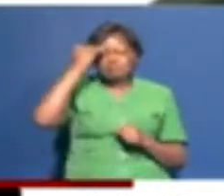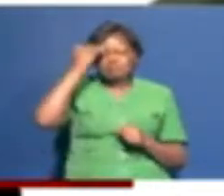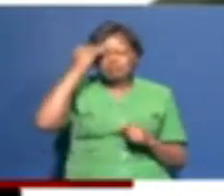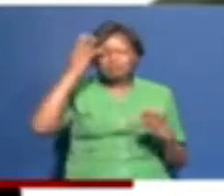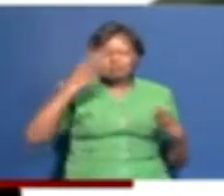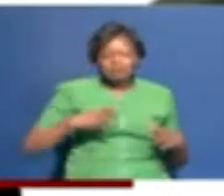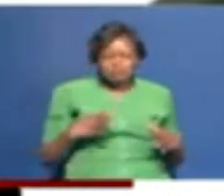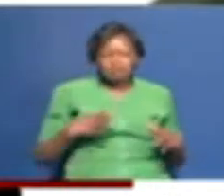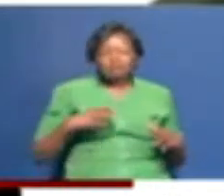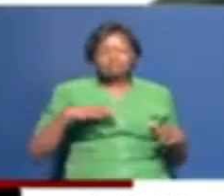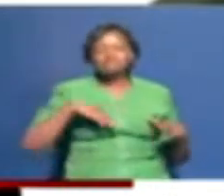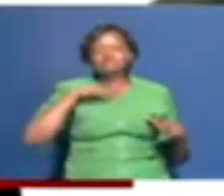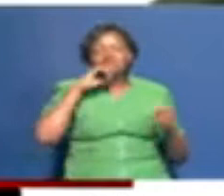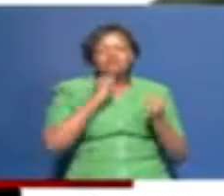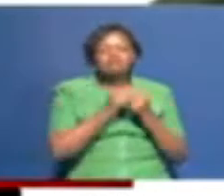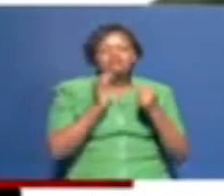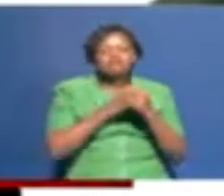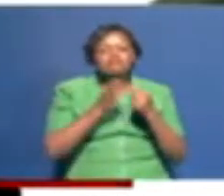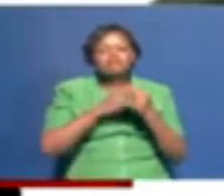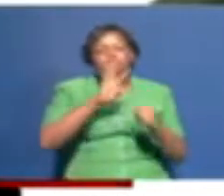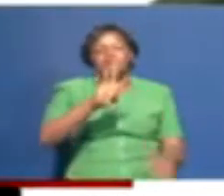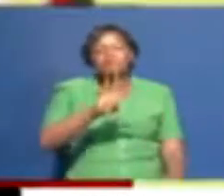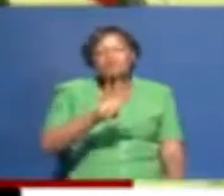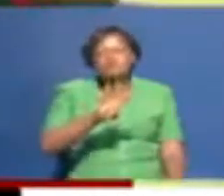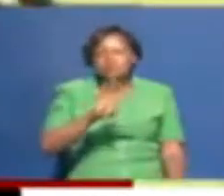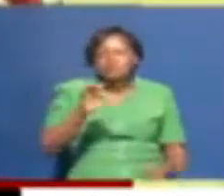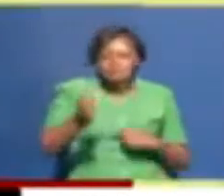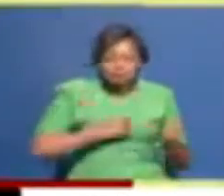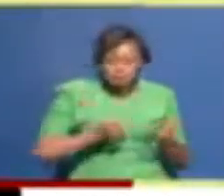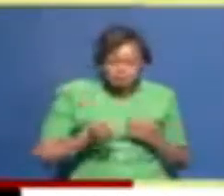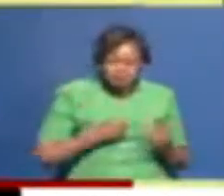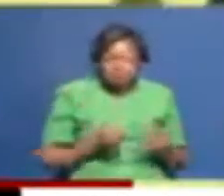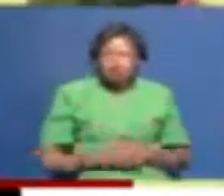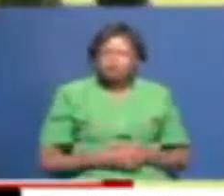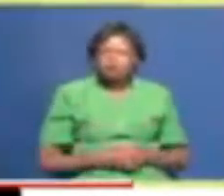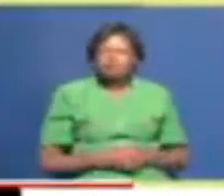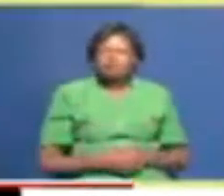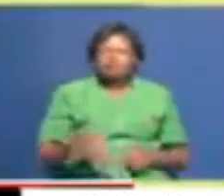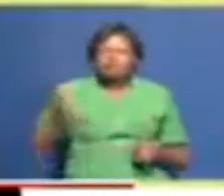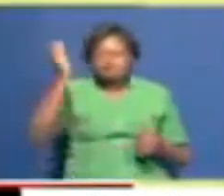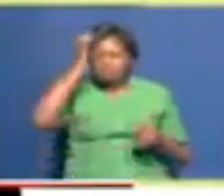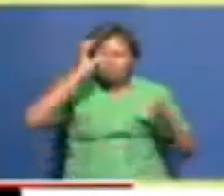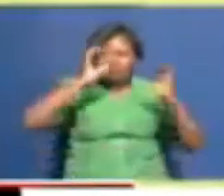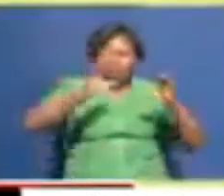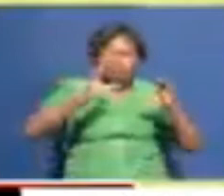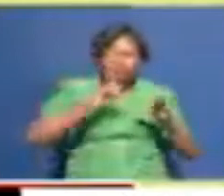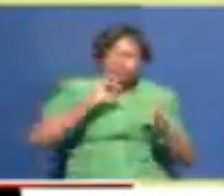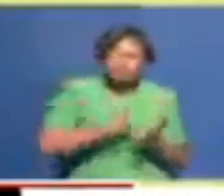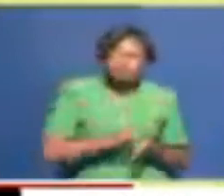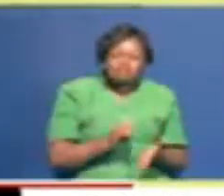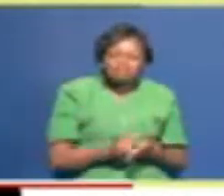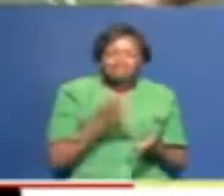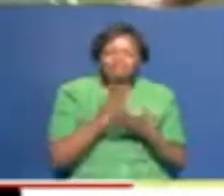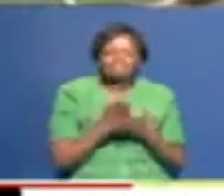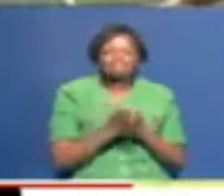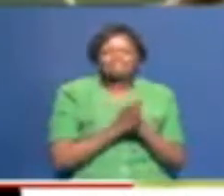of the 1994 Rwandan genocide. Head coach Francis Otieno admitted there is pressure for the side